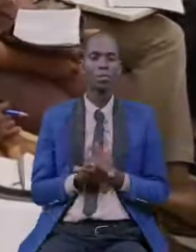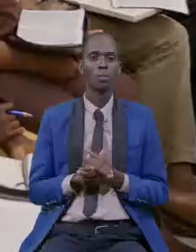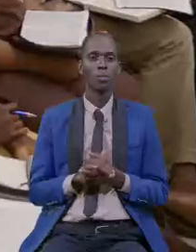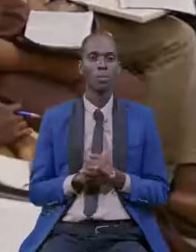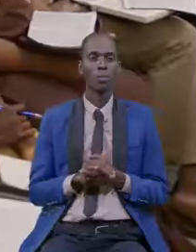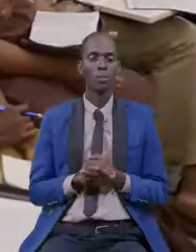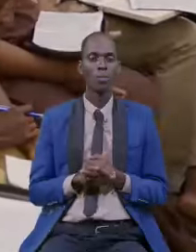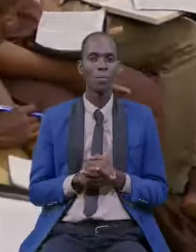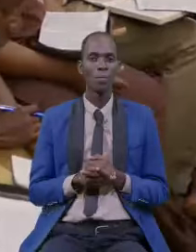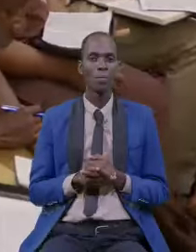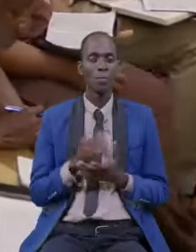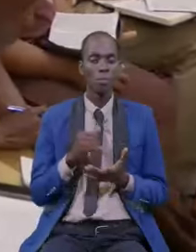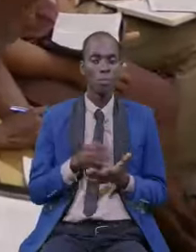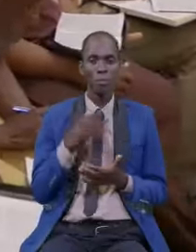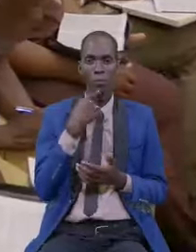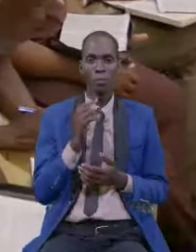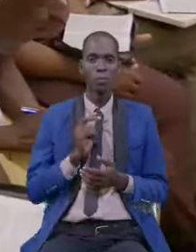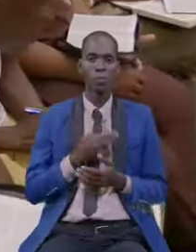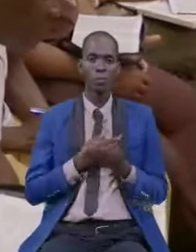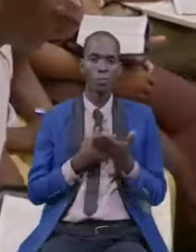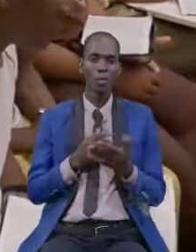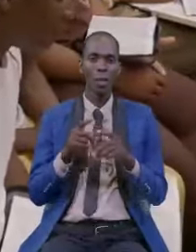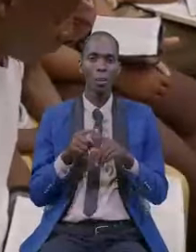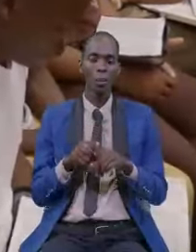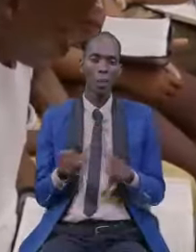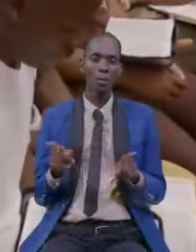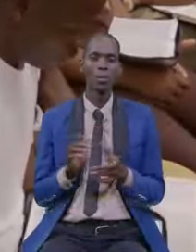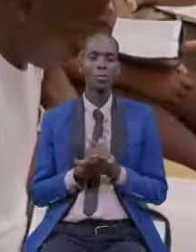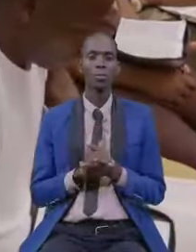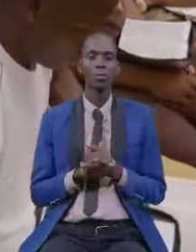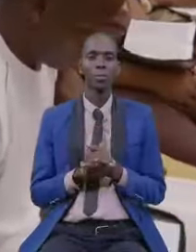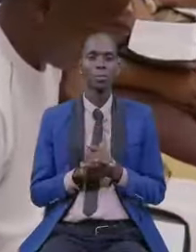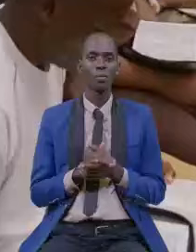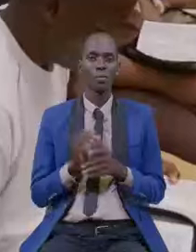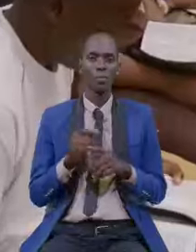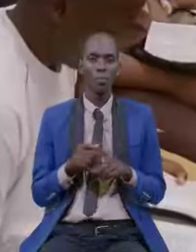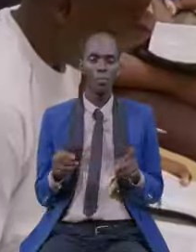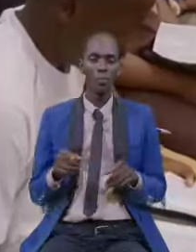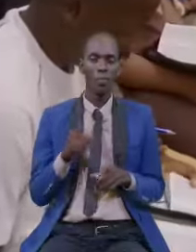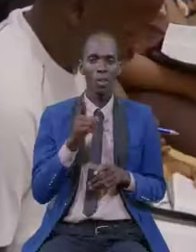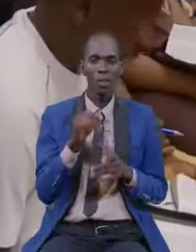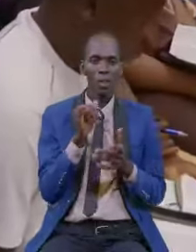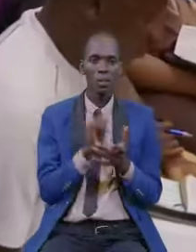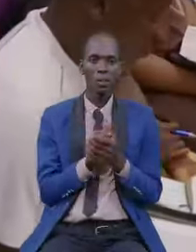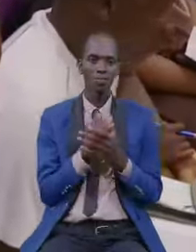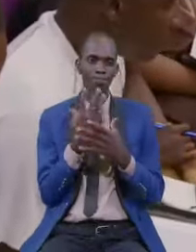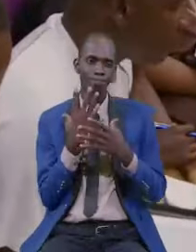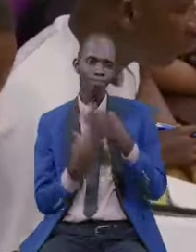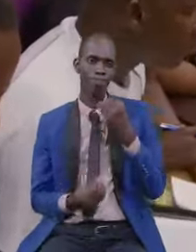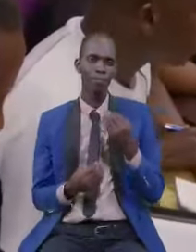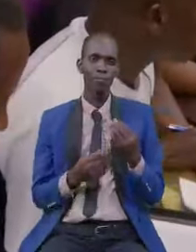it tells us, but he that lacketh these